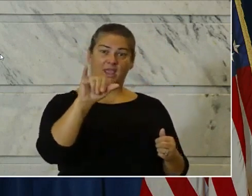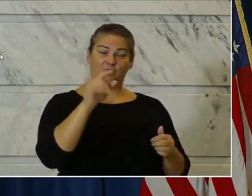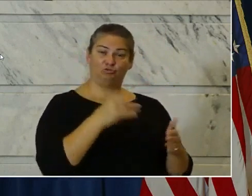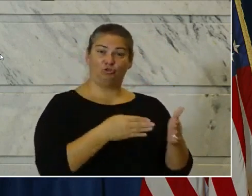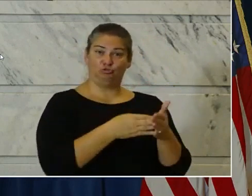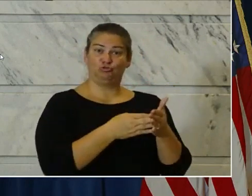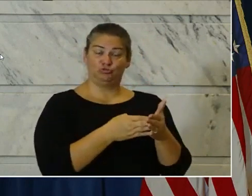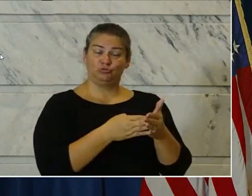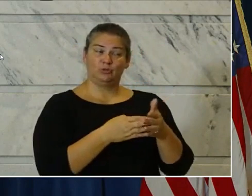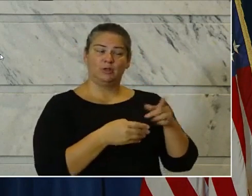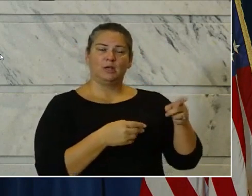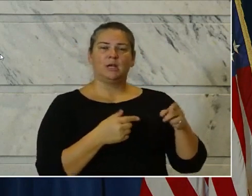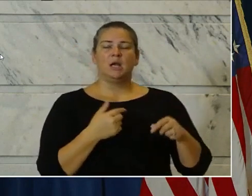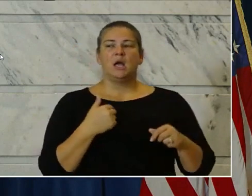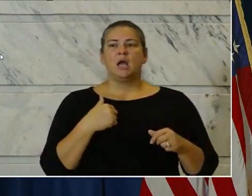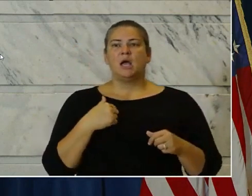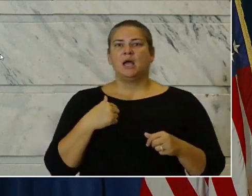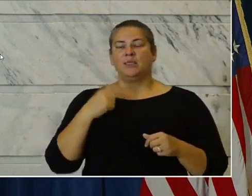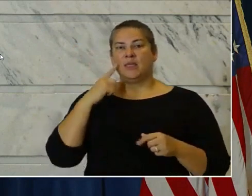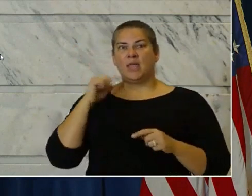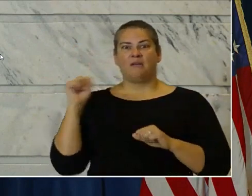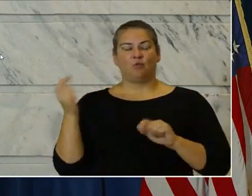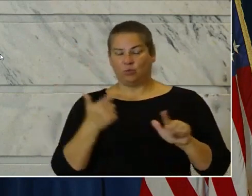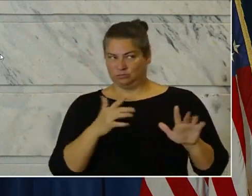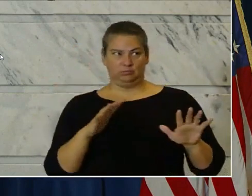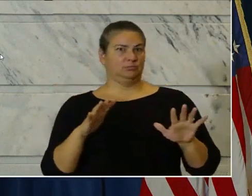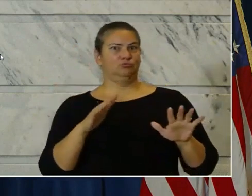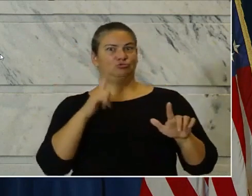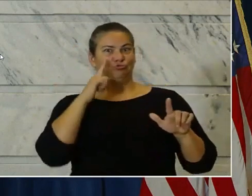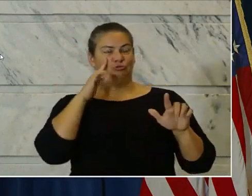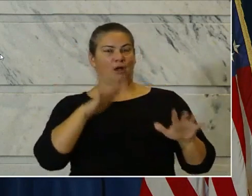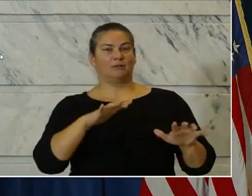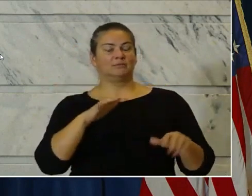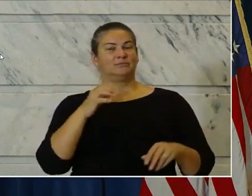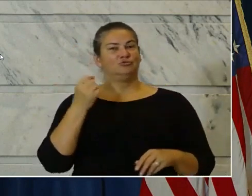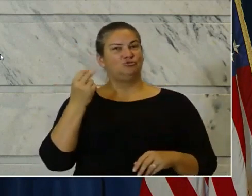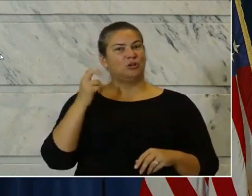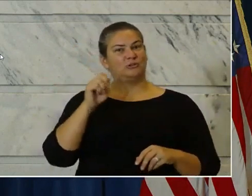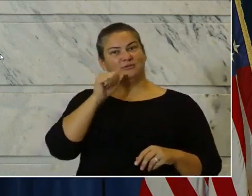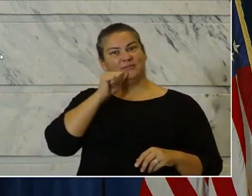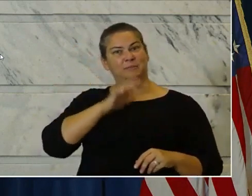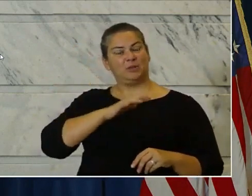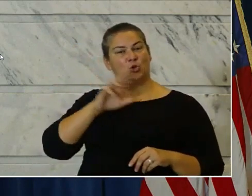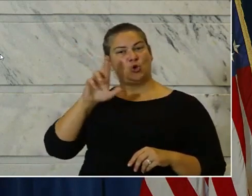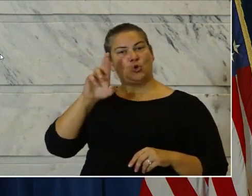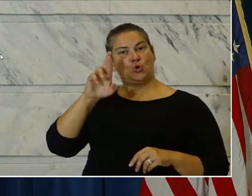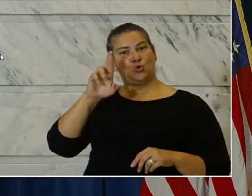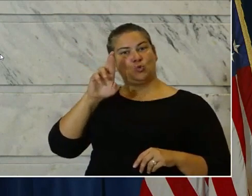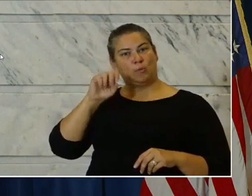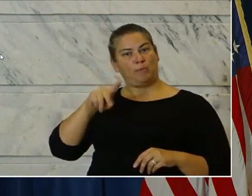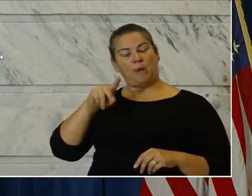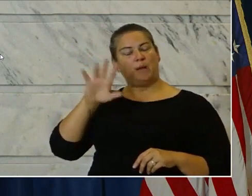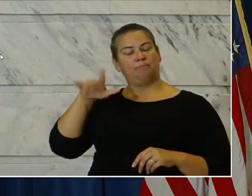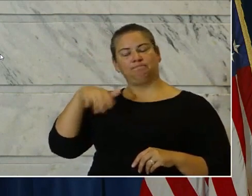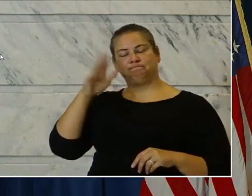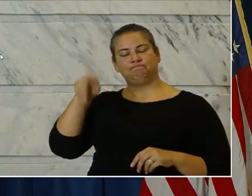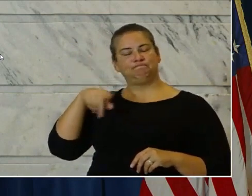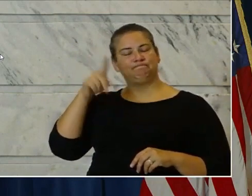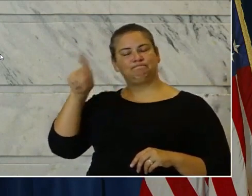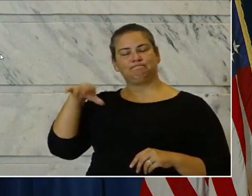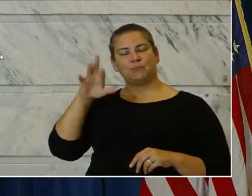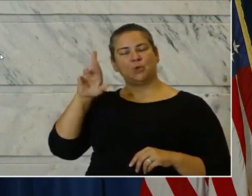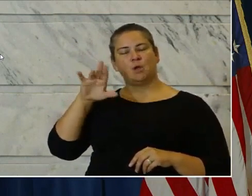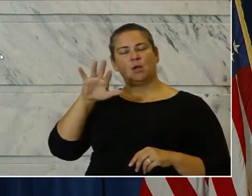think everybody was shocked to even hear about it. She is a fierce advocate for her